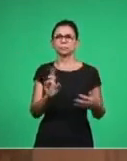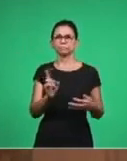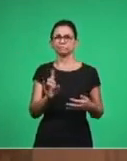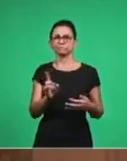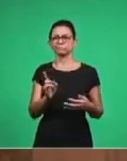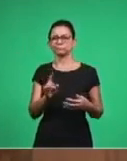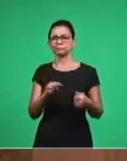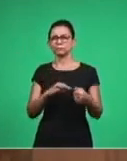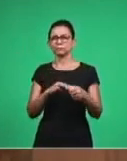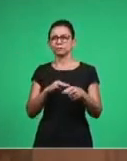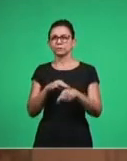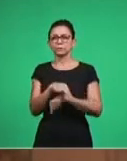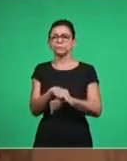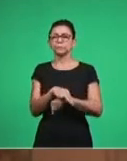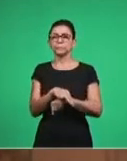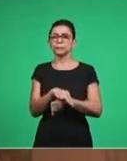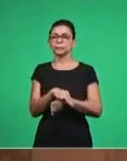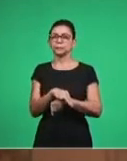Ministry